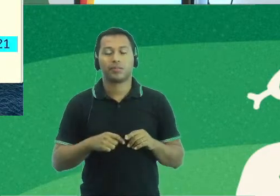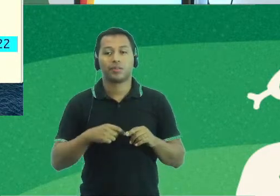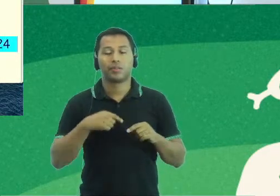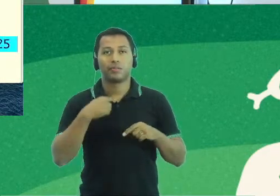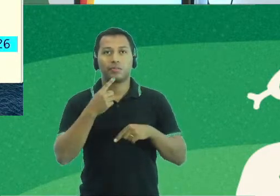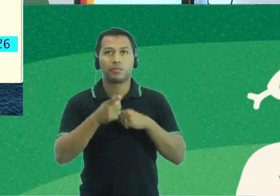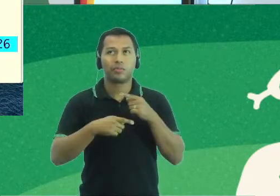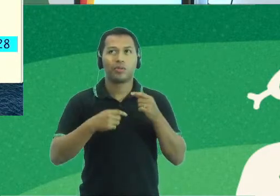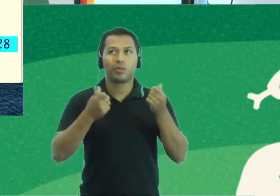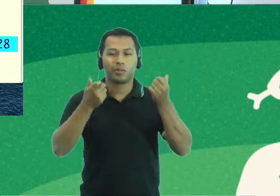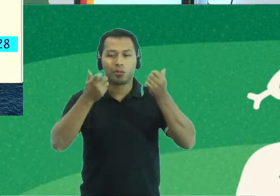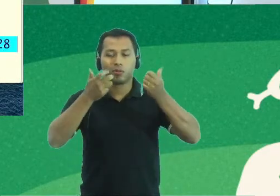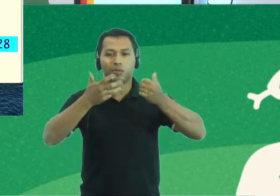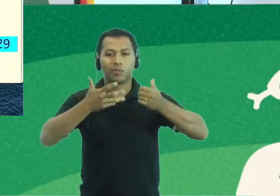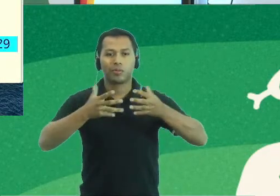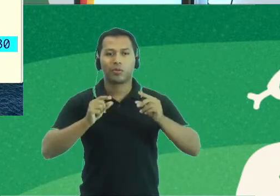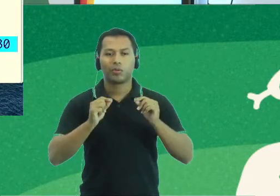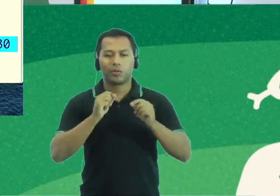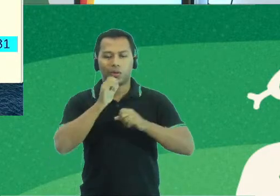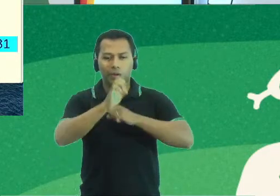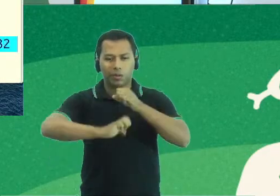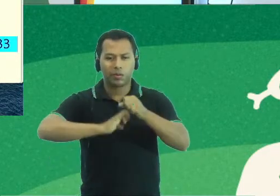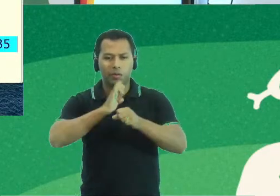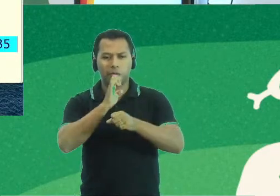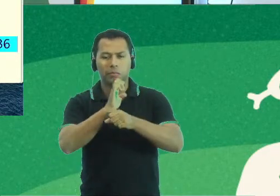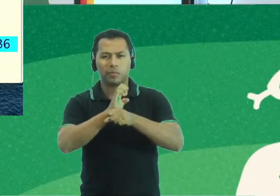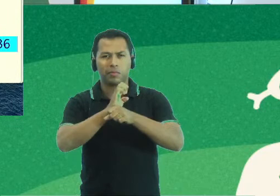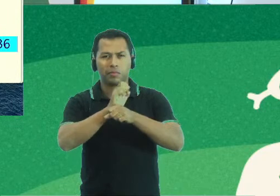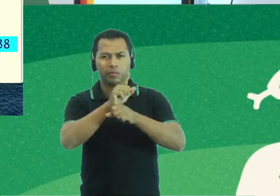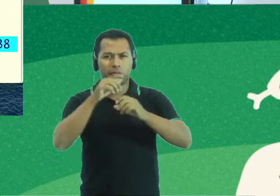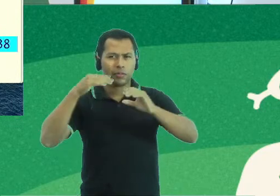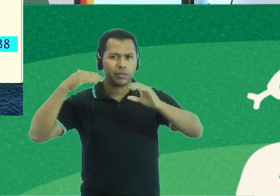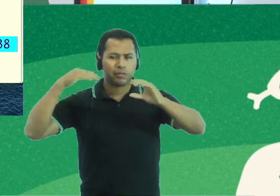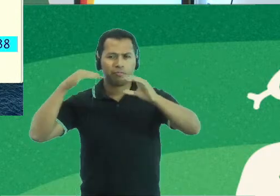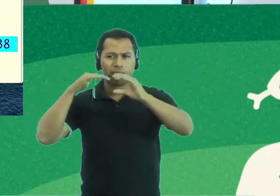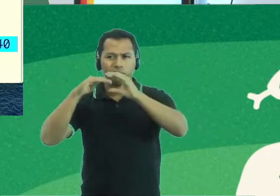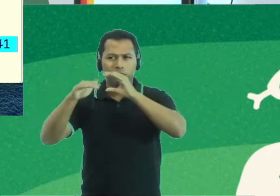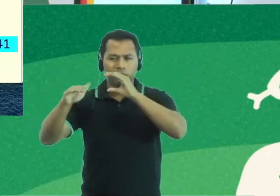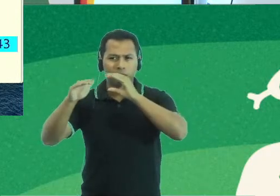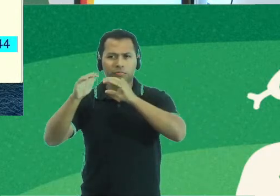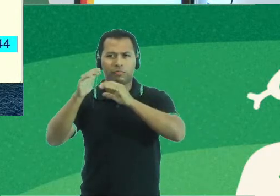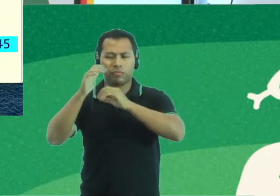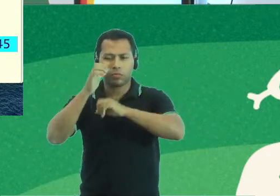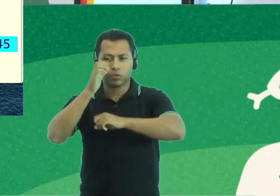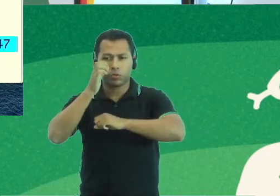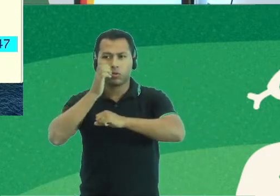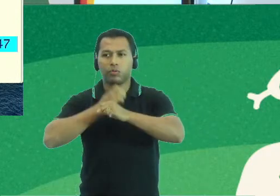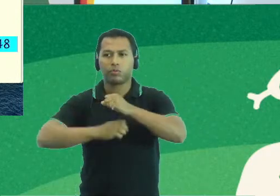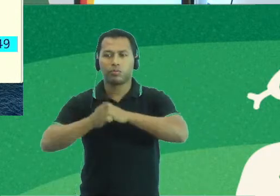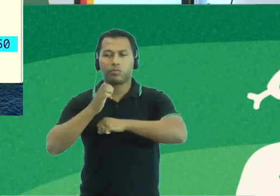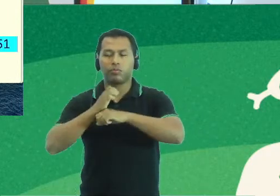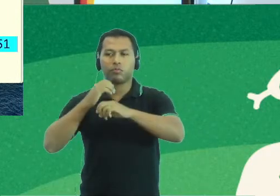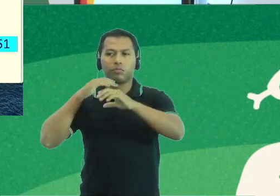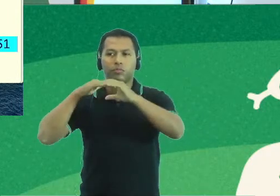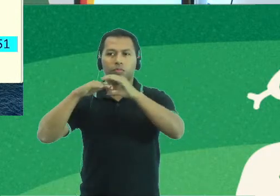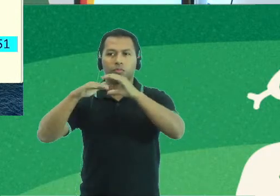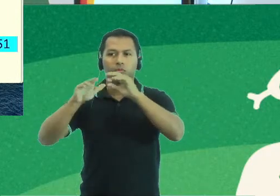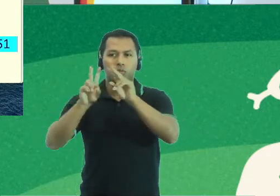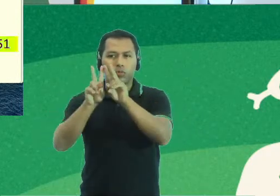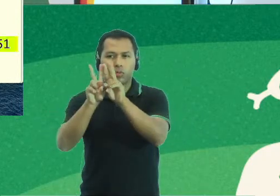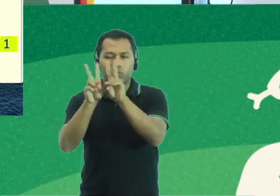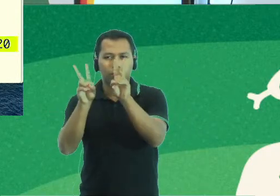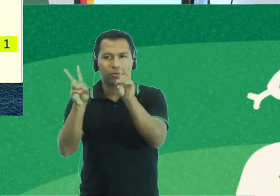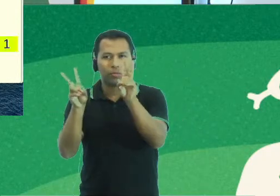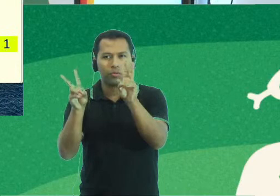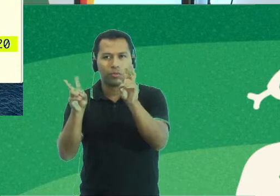takes an email that you're going to send it from, an email address you're going to send it to, the subject line, and the body of the